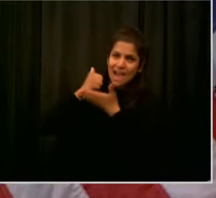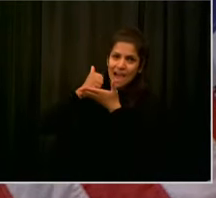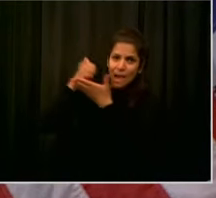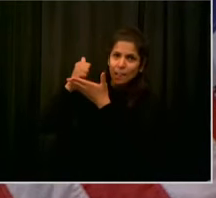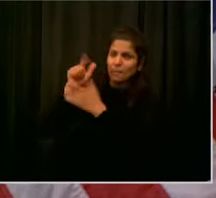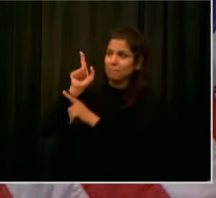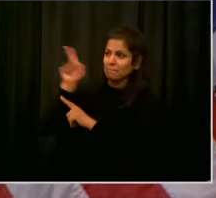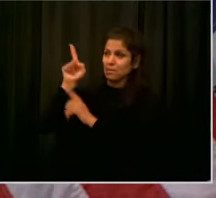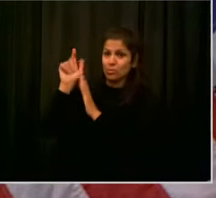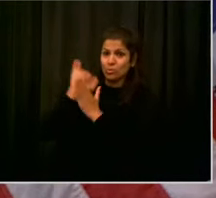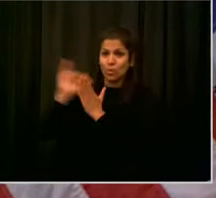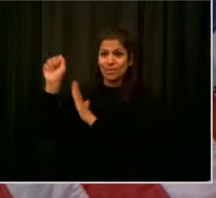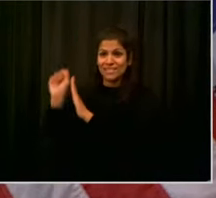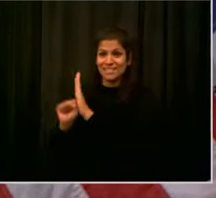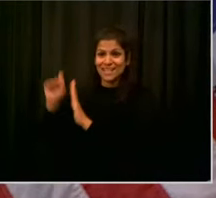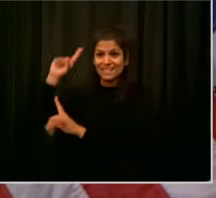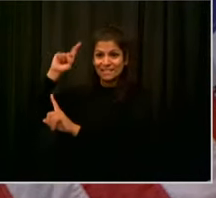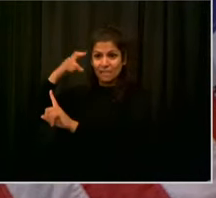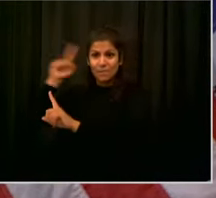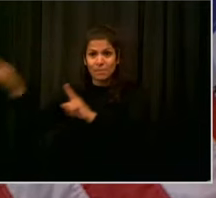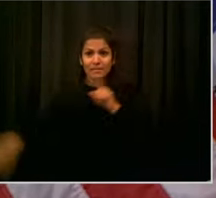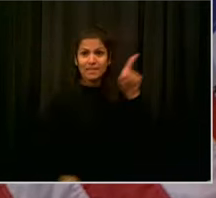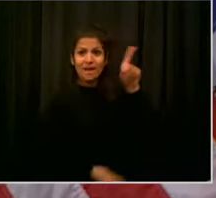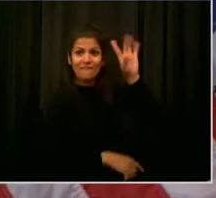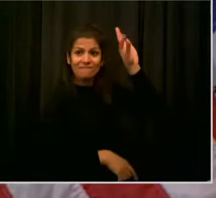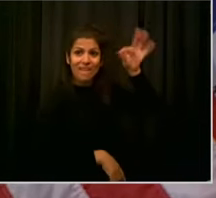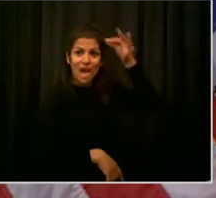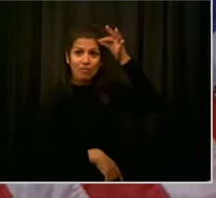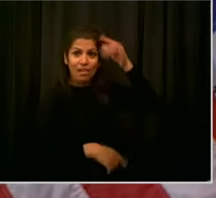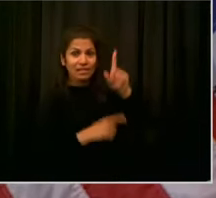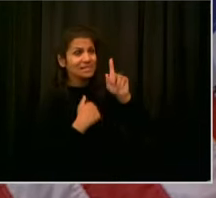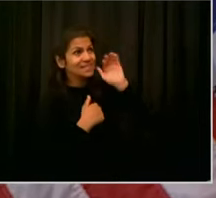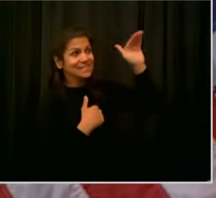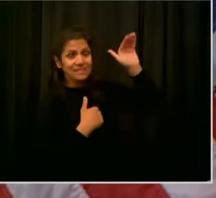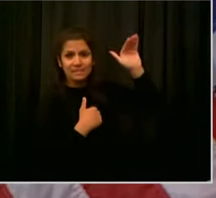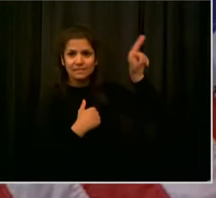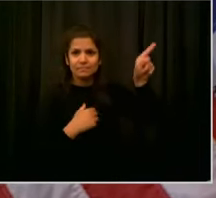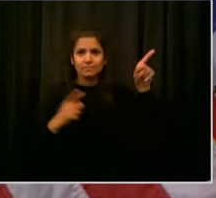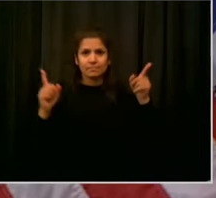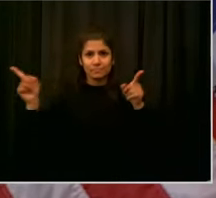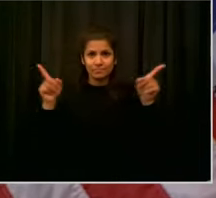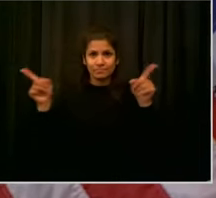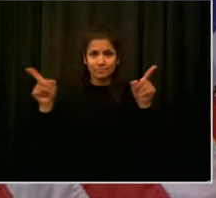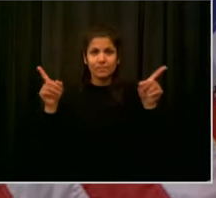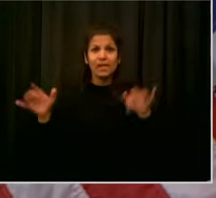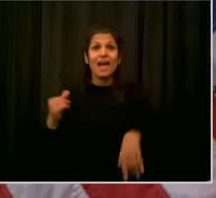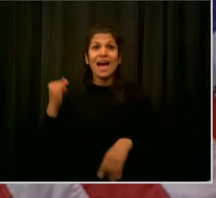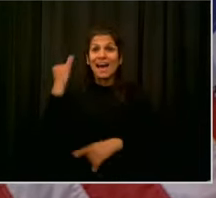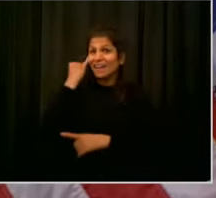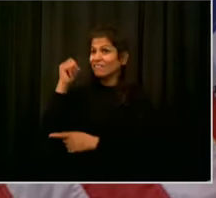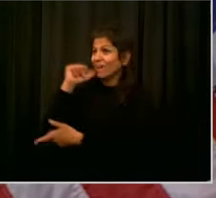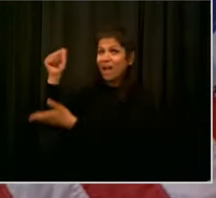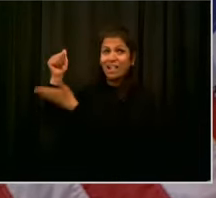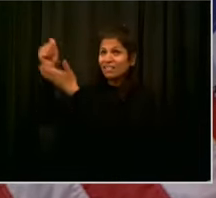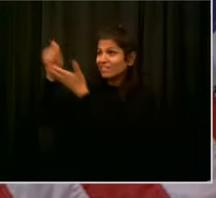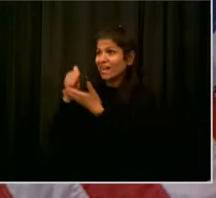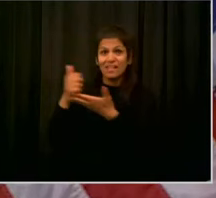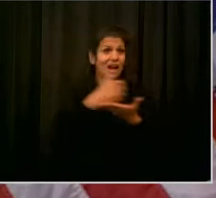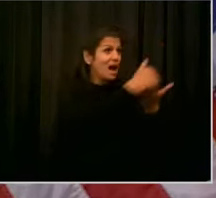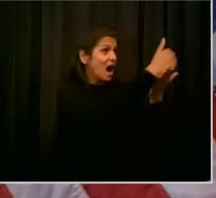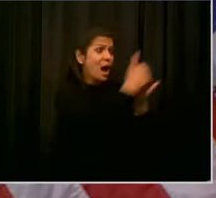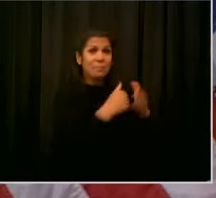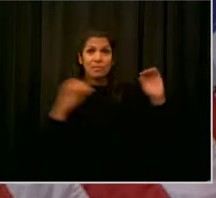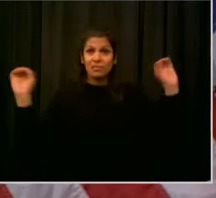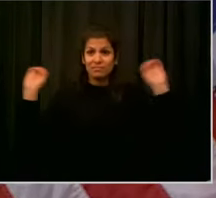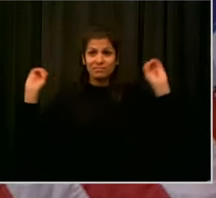provide services and we will not be able to support our young people the way they deserve. So, final point I'd make,